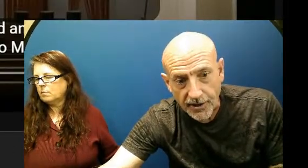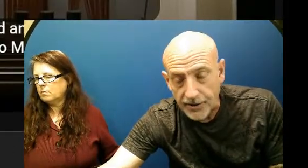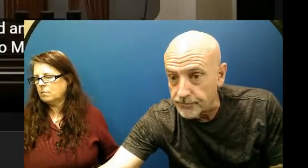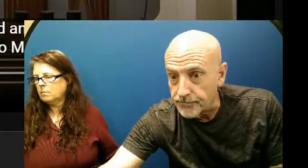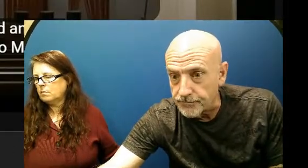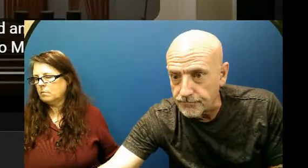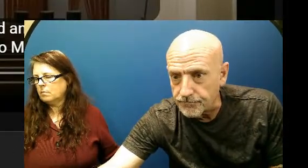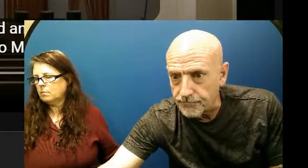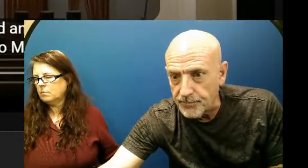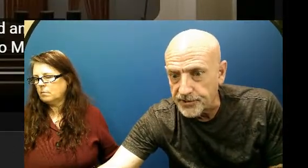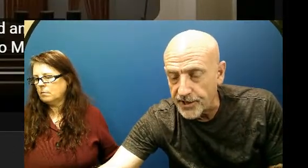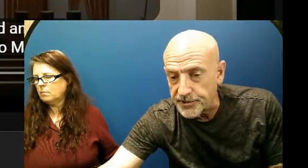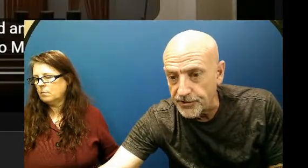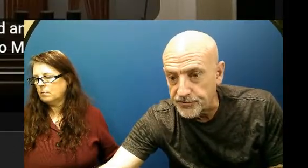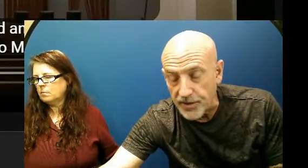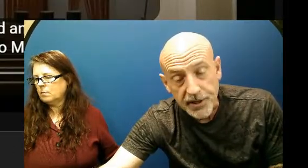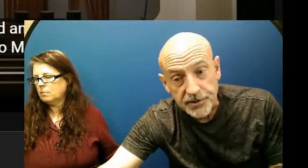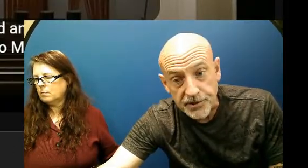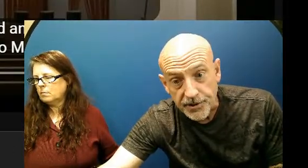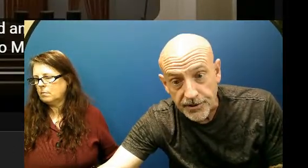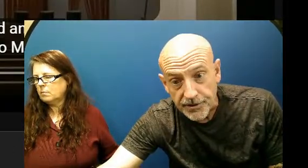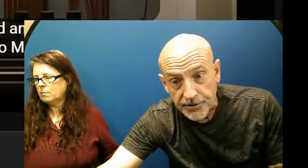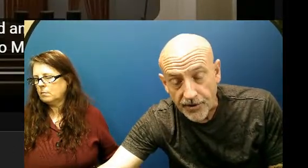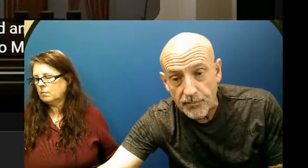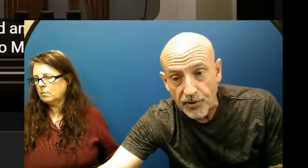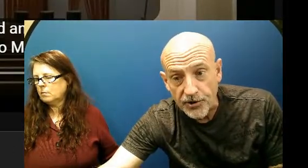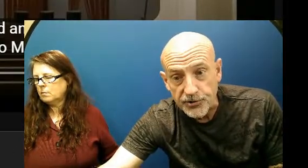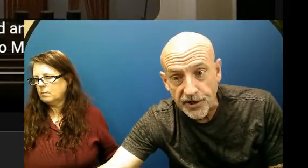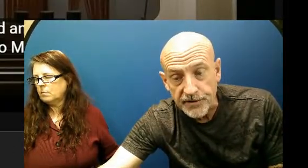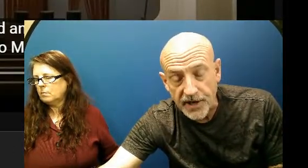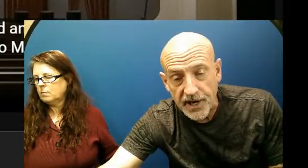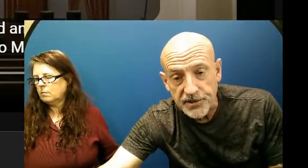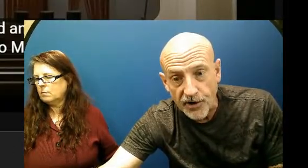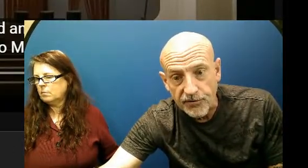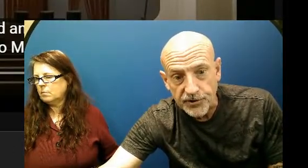limitation on speech, right? Because you're giving aid and comfort to